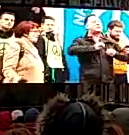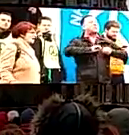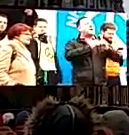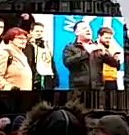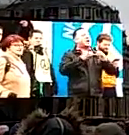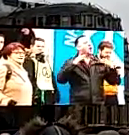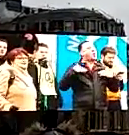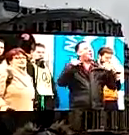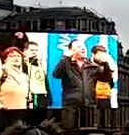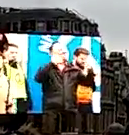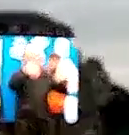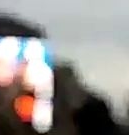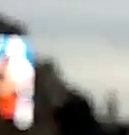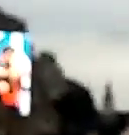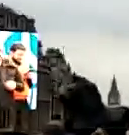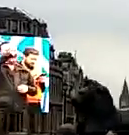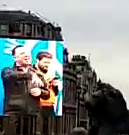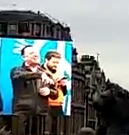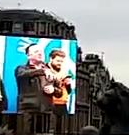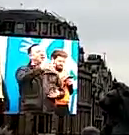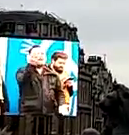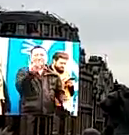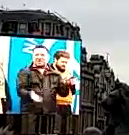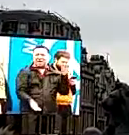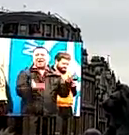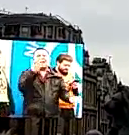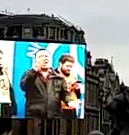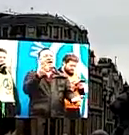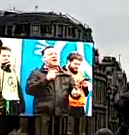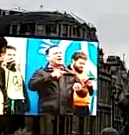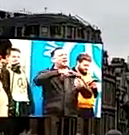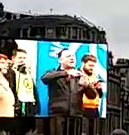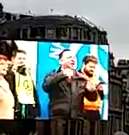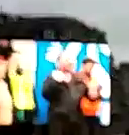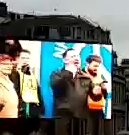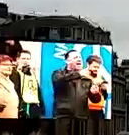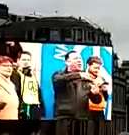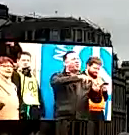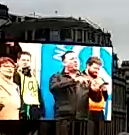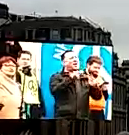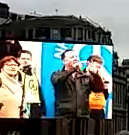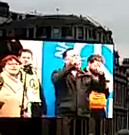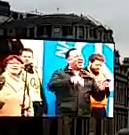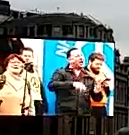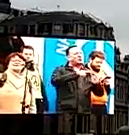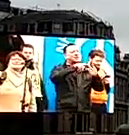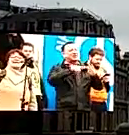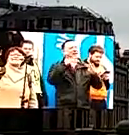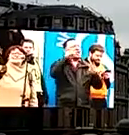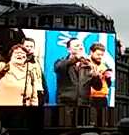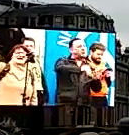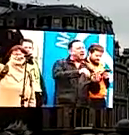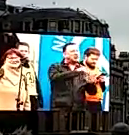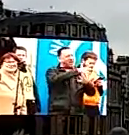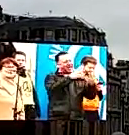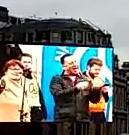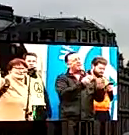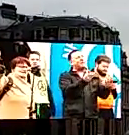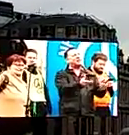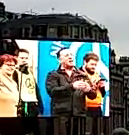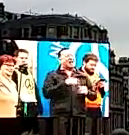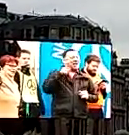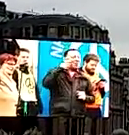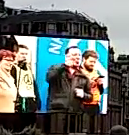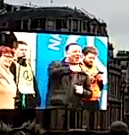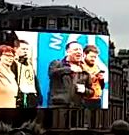a fair state, who looked to health and housing and education and said, that's where